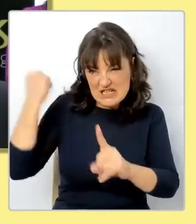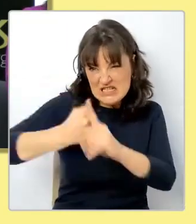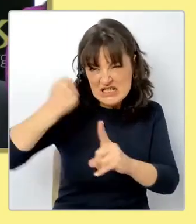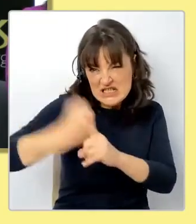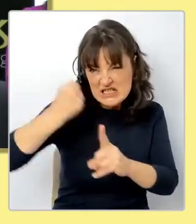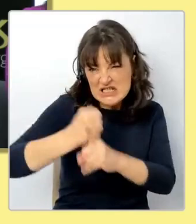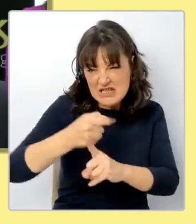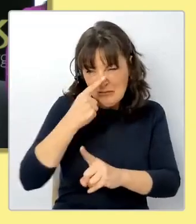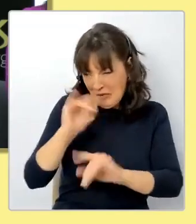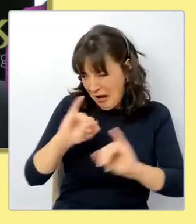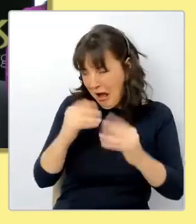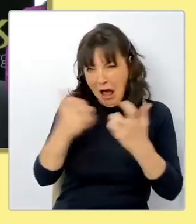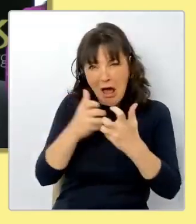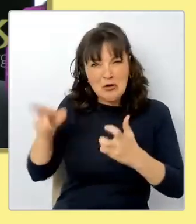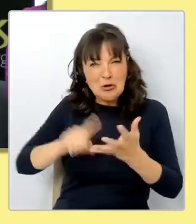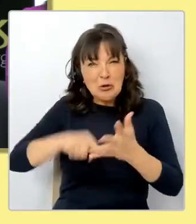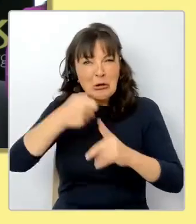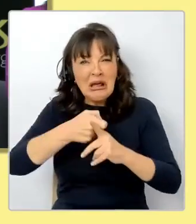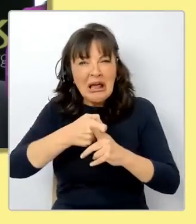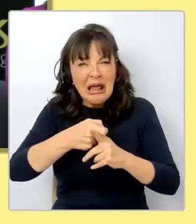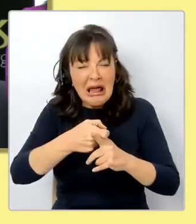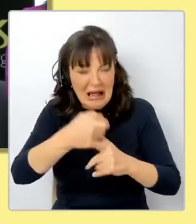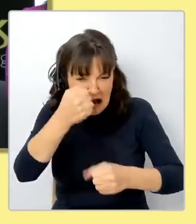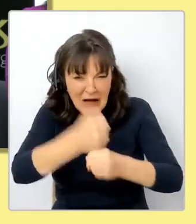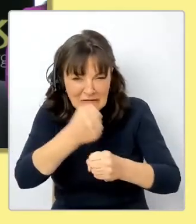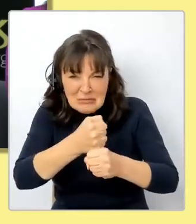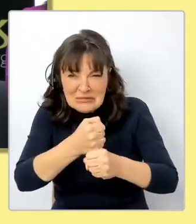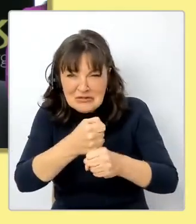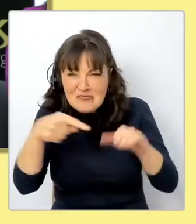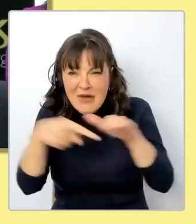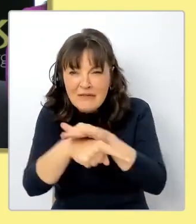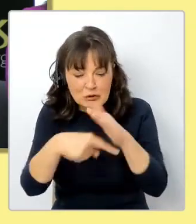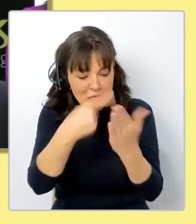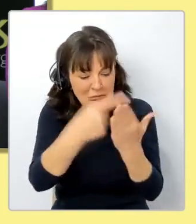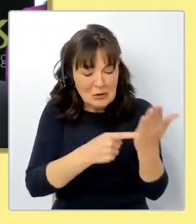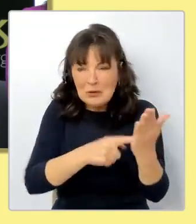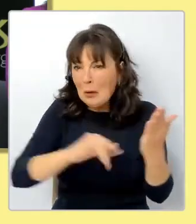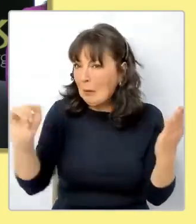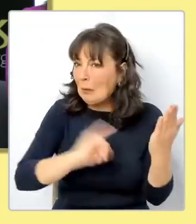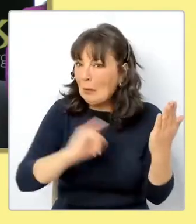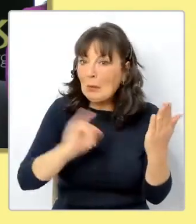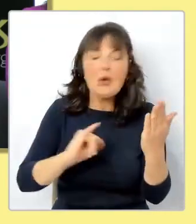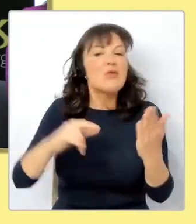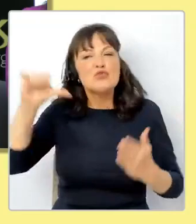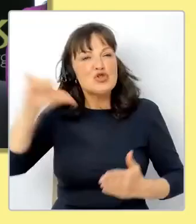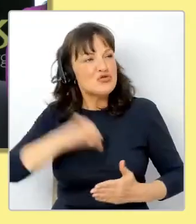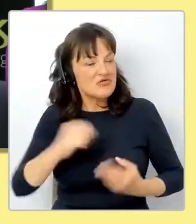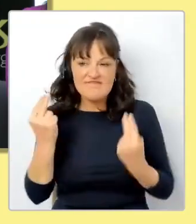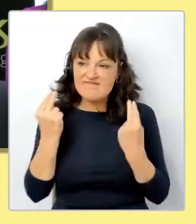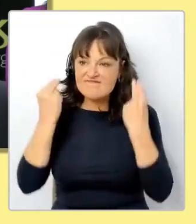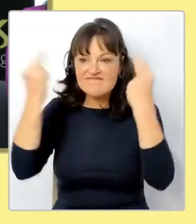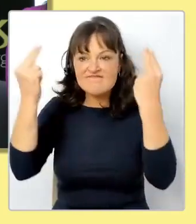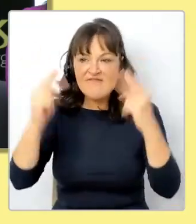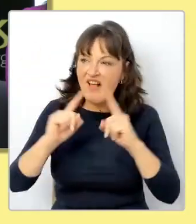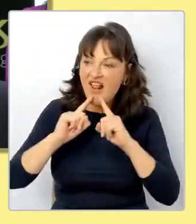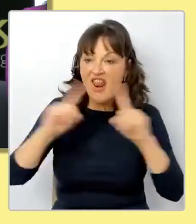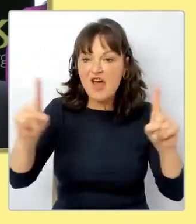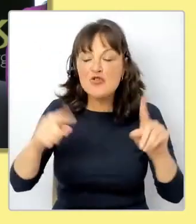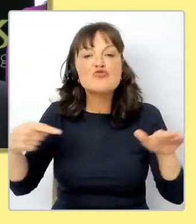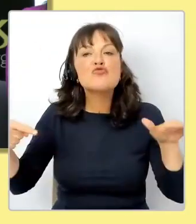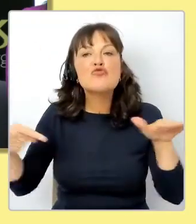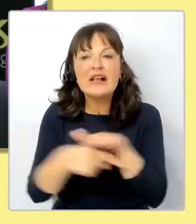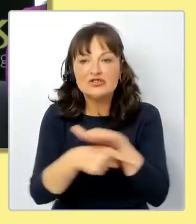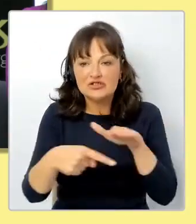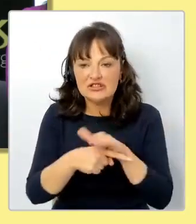UK government's refugee policy. And we should say it loud and we should say it clear that refugees are welcome